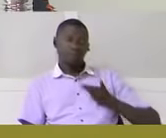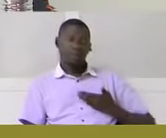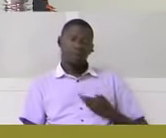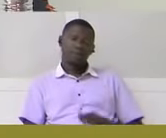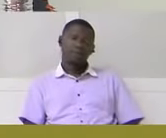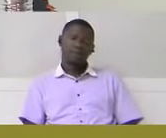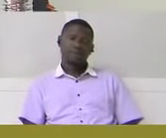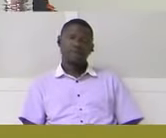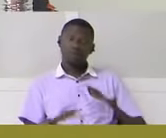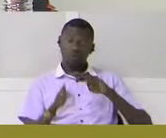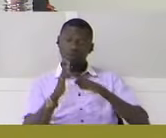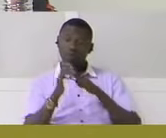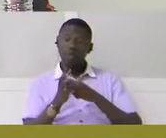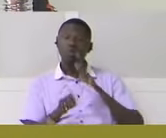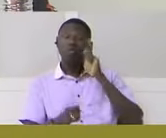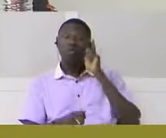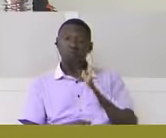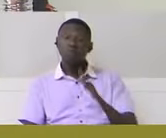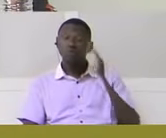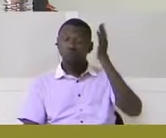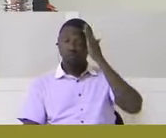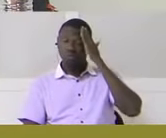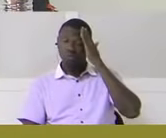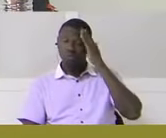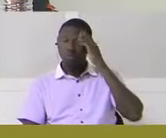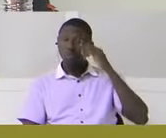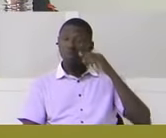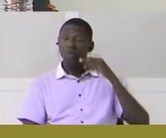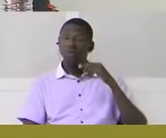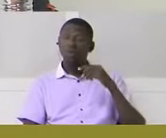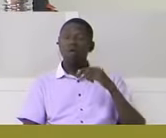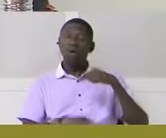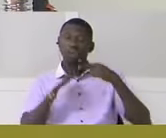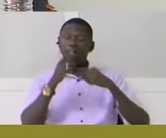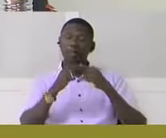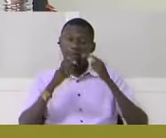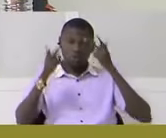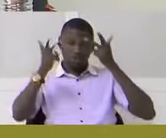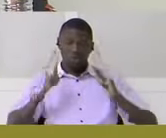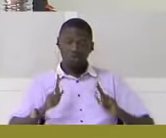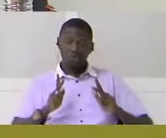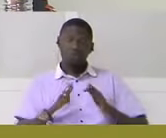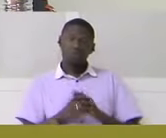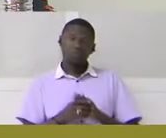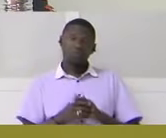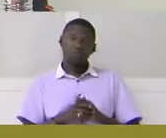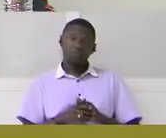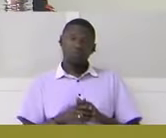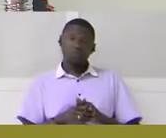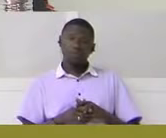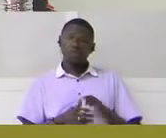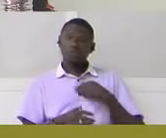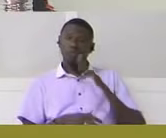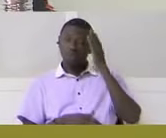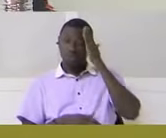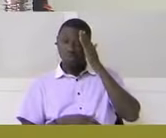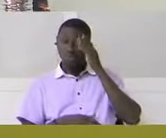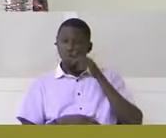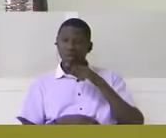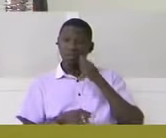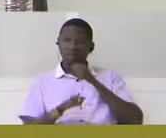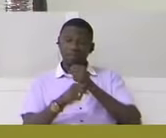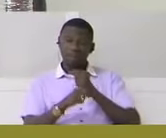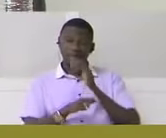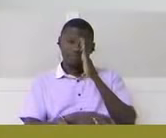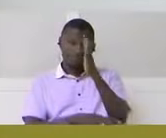of the law. What ali nyanta bula luwa kalamale. Do you know if due process was followed in that case? Ya lo no bang fo tilimu tamandi